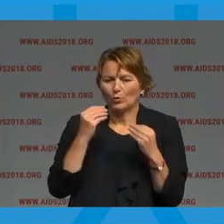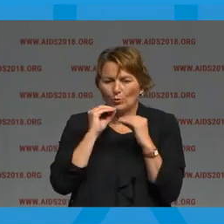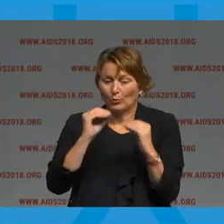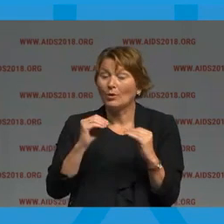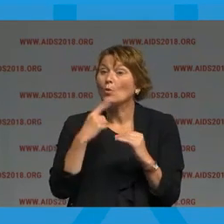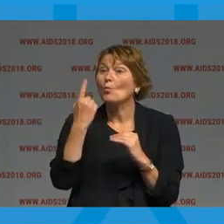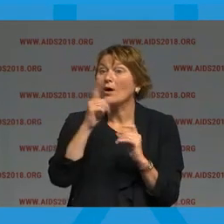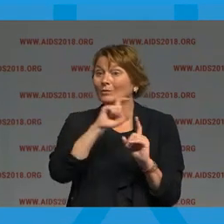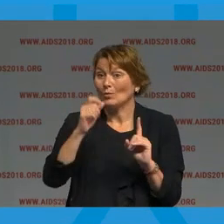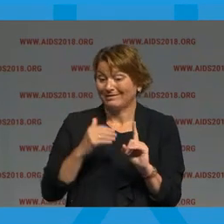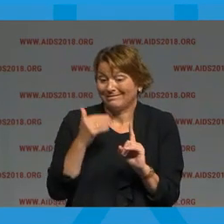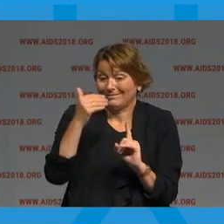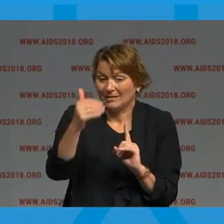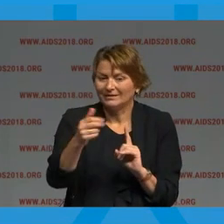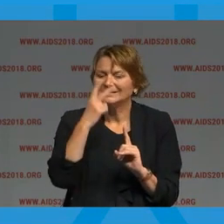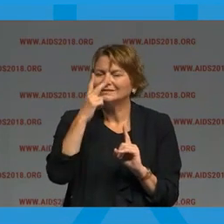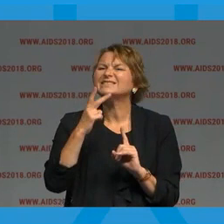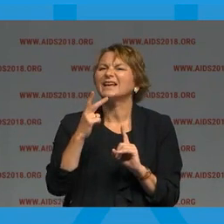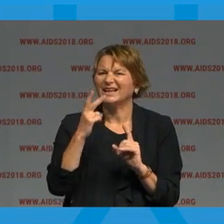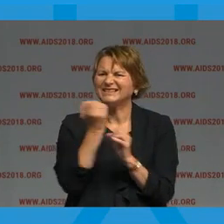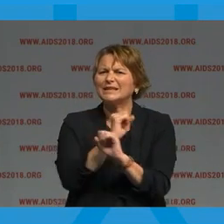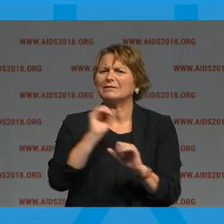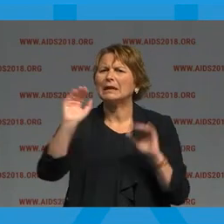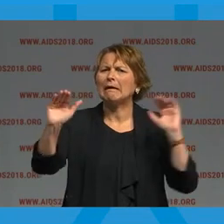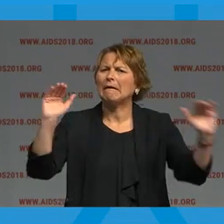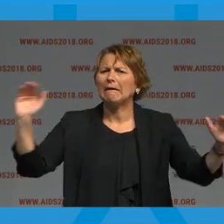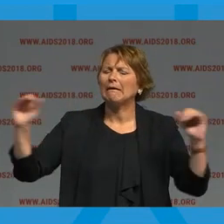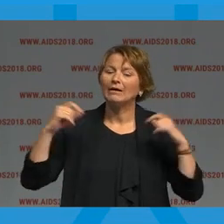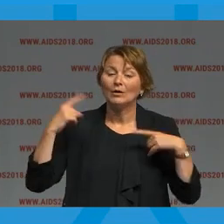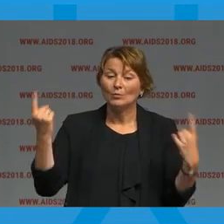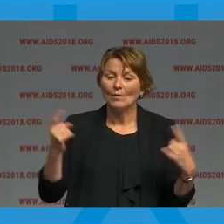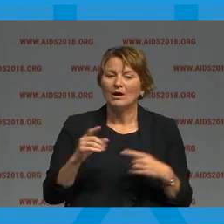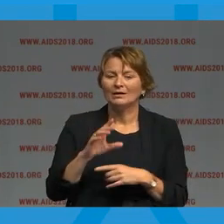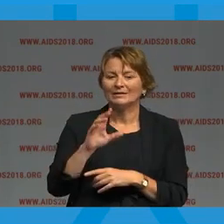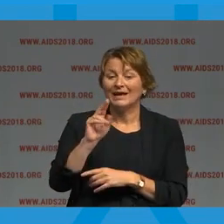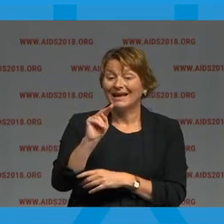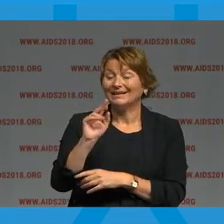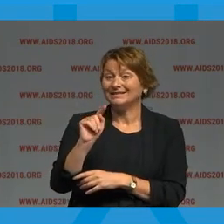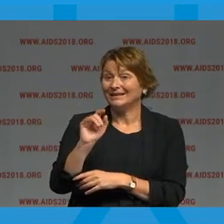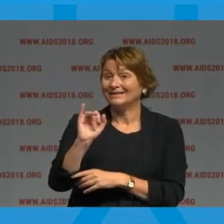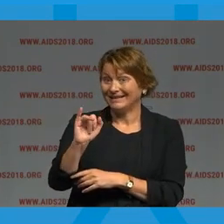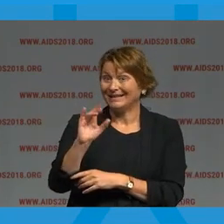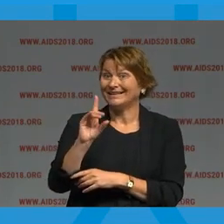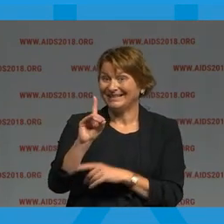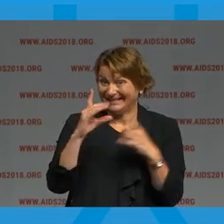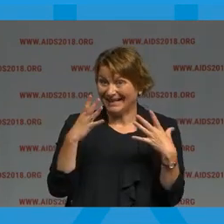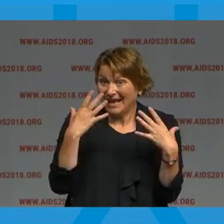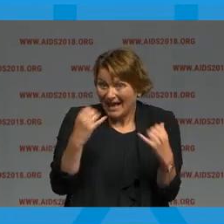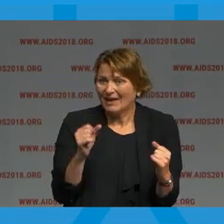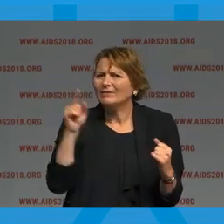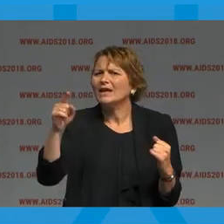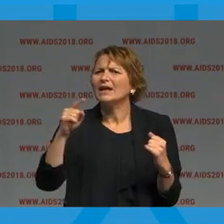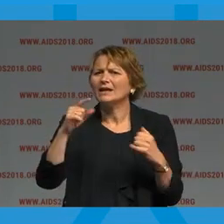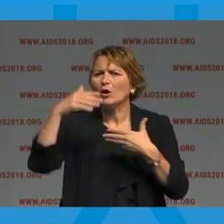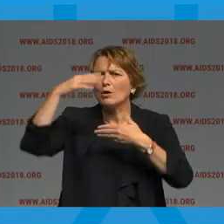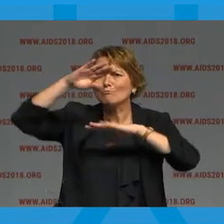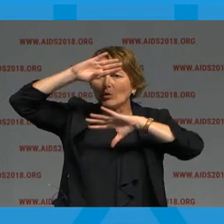later, we saw the safety signal of 4 cases of NTDs reported in Botswana out of